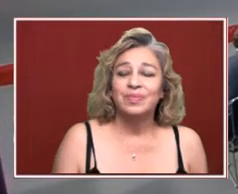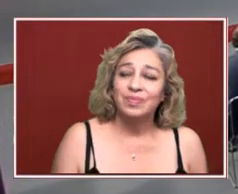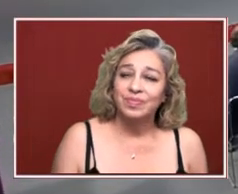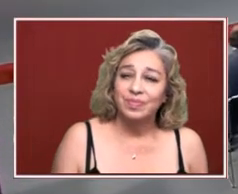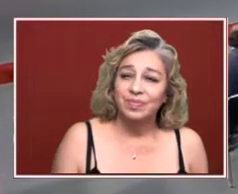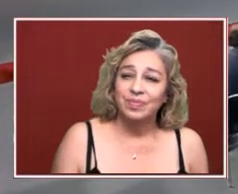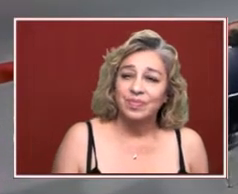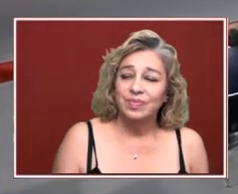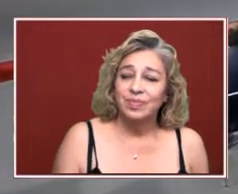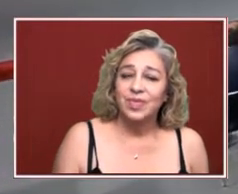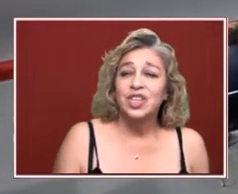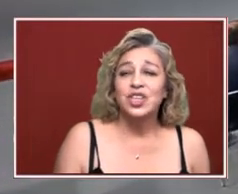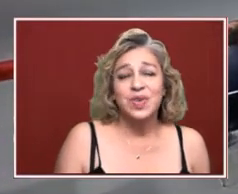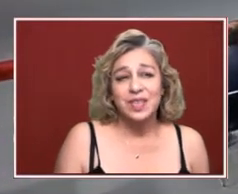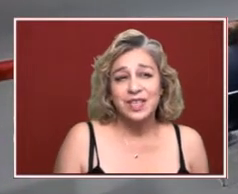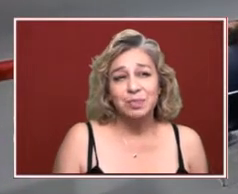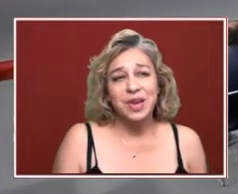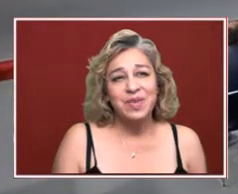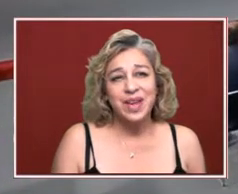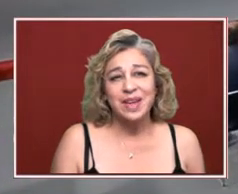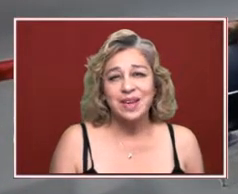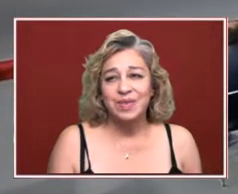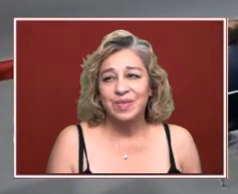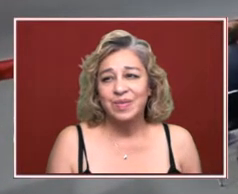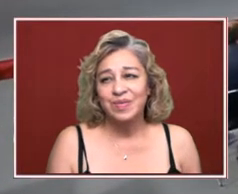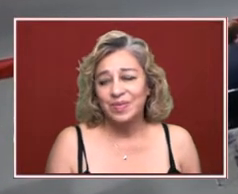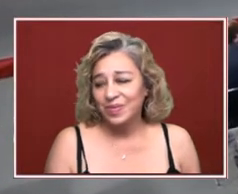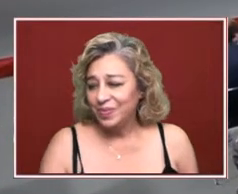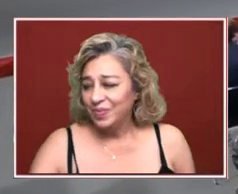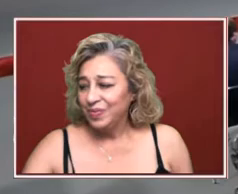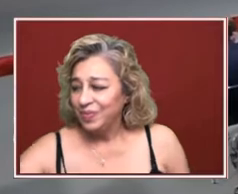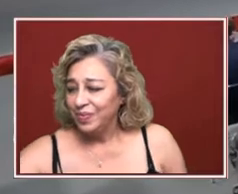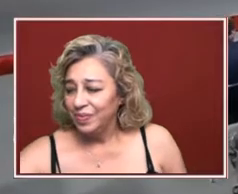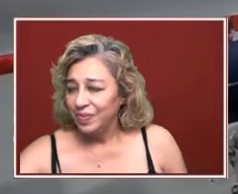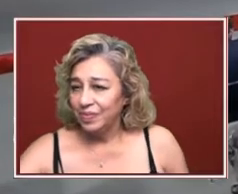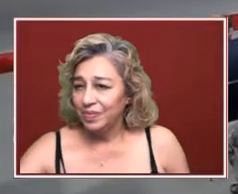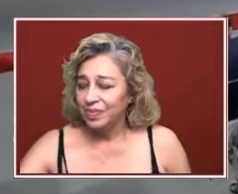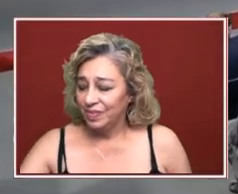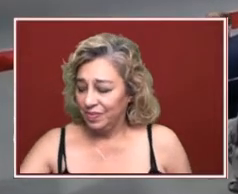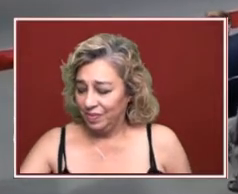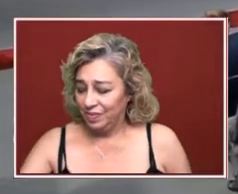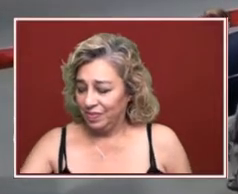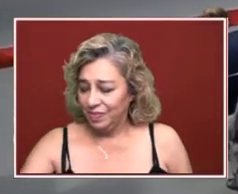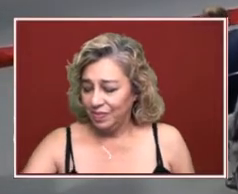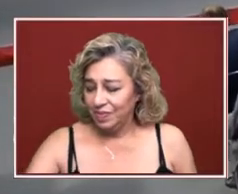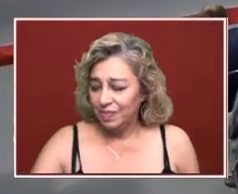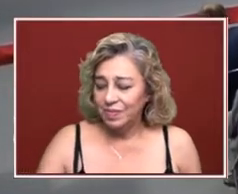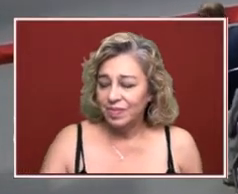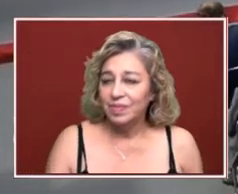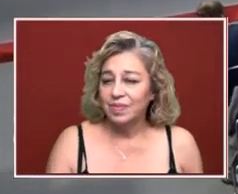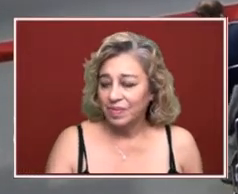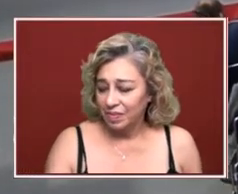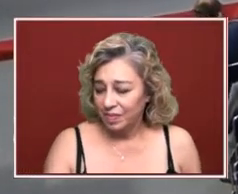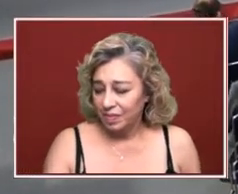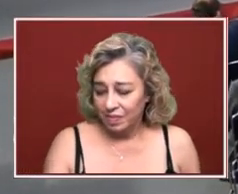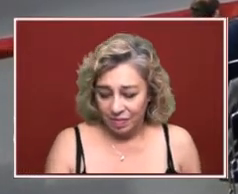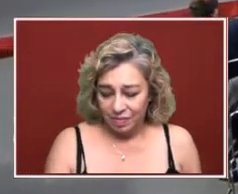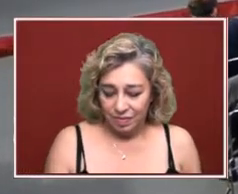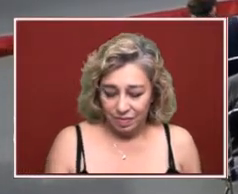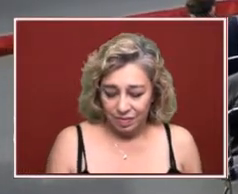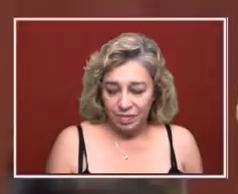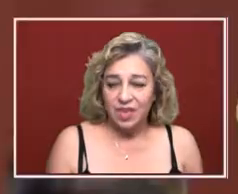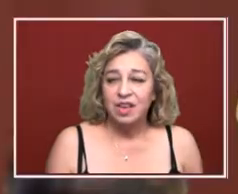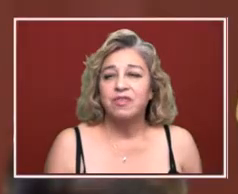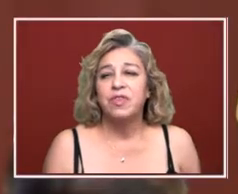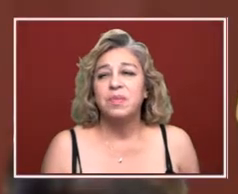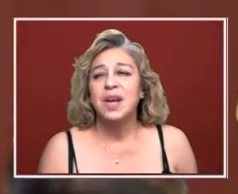En este periodo. During this period. De el 83 a la